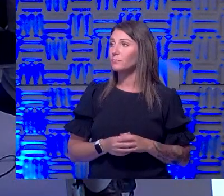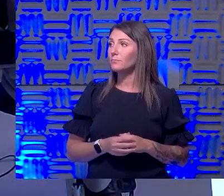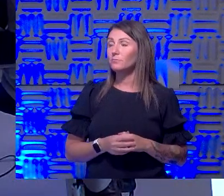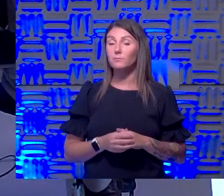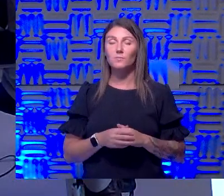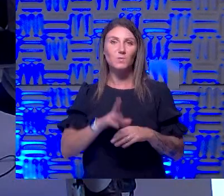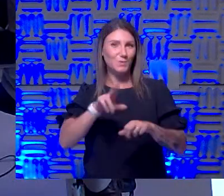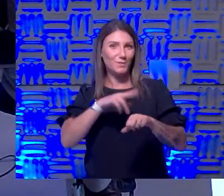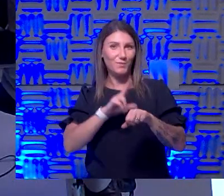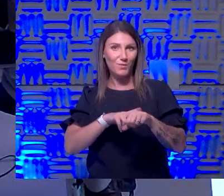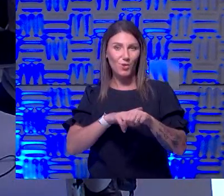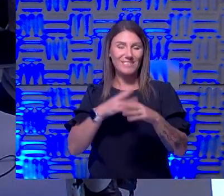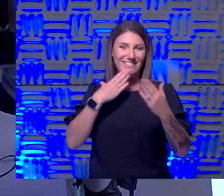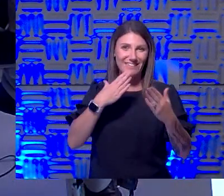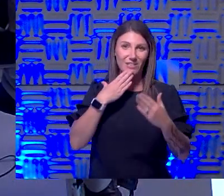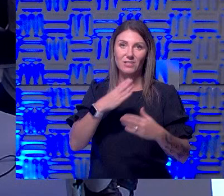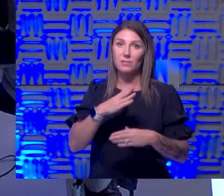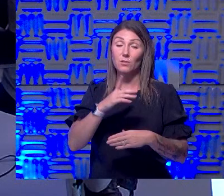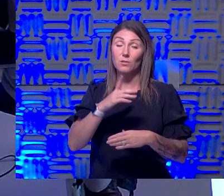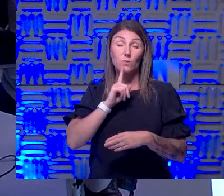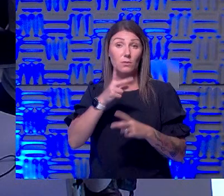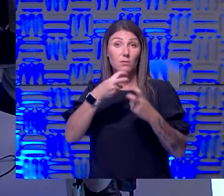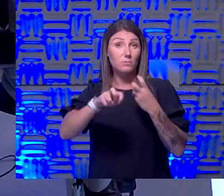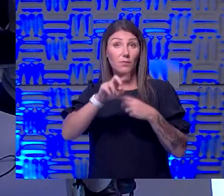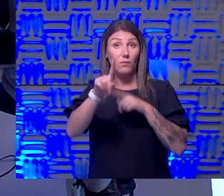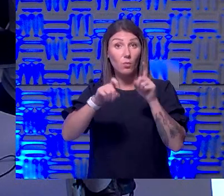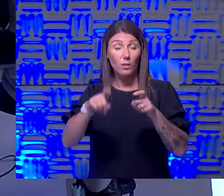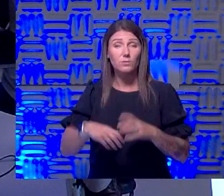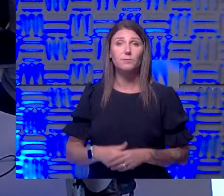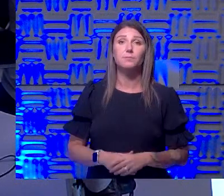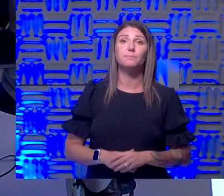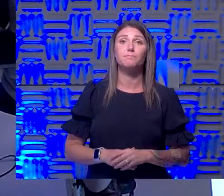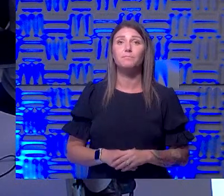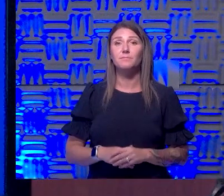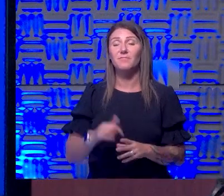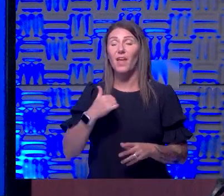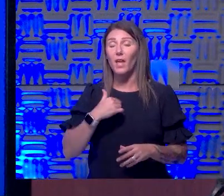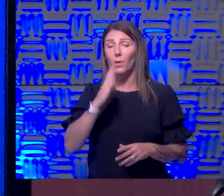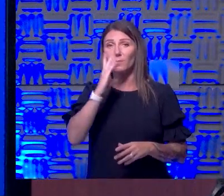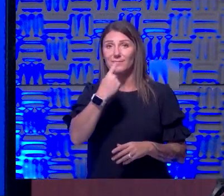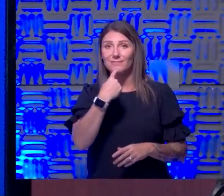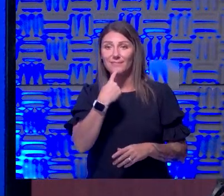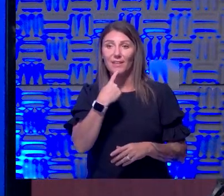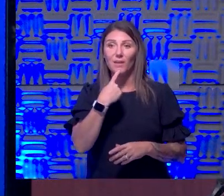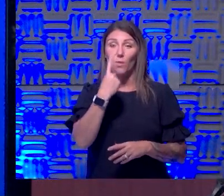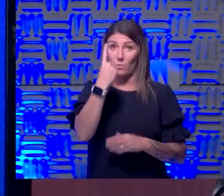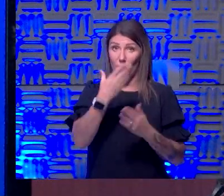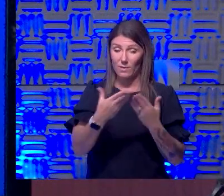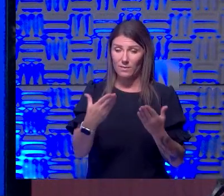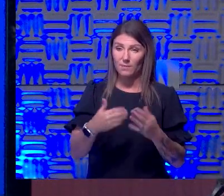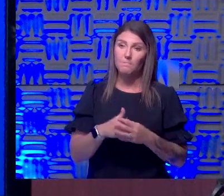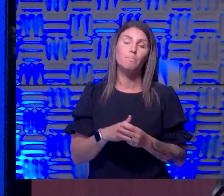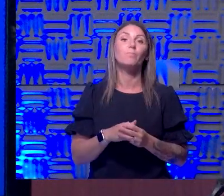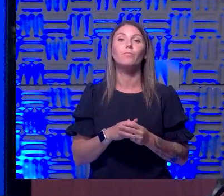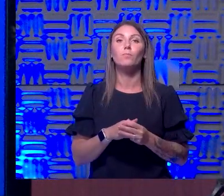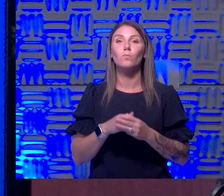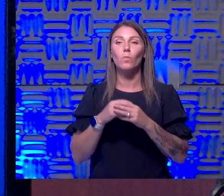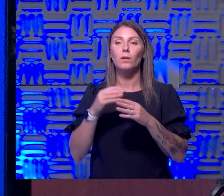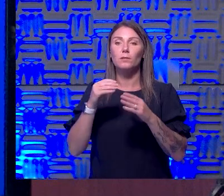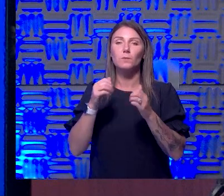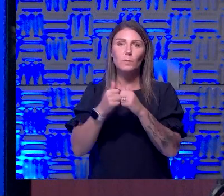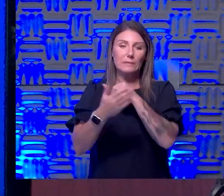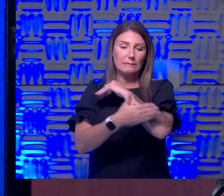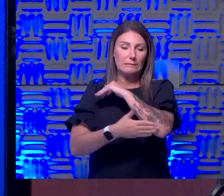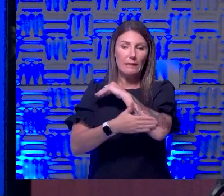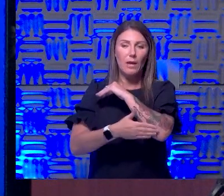this is, of course, thank you. This is a very difficult question, and I can say, at least for one thing, that at least in the county level